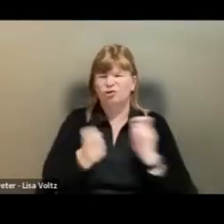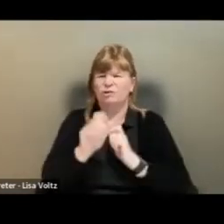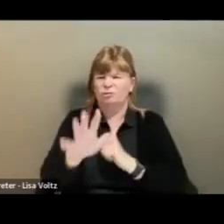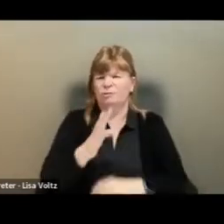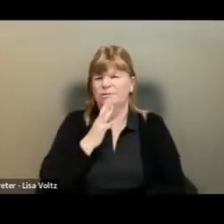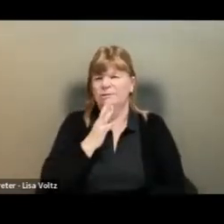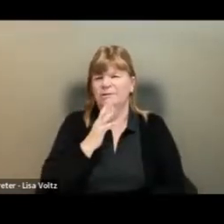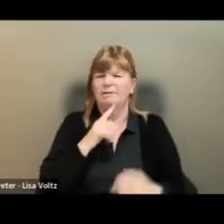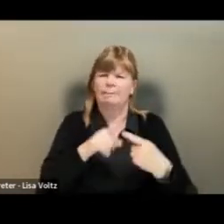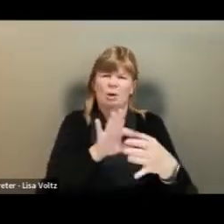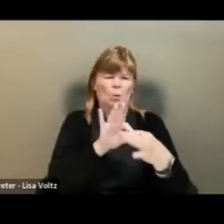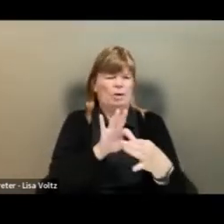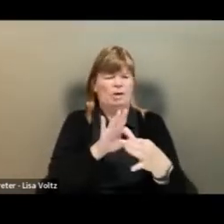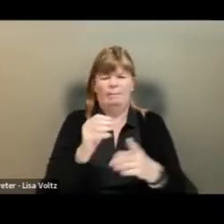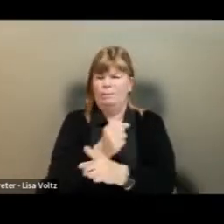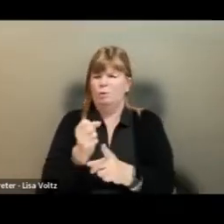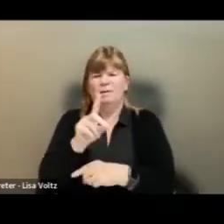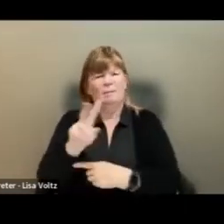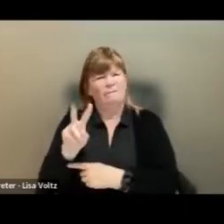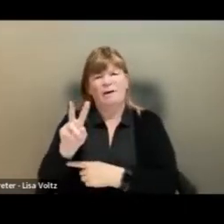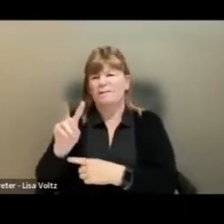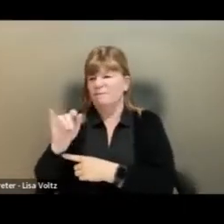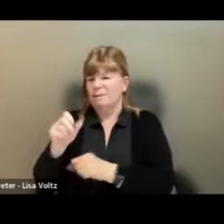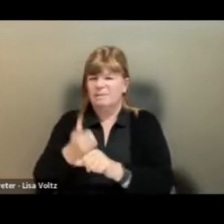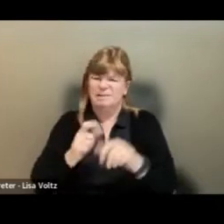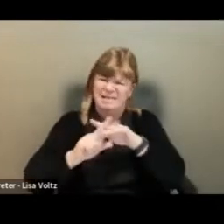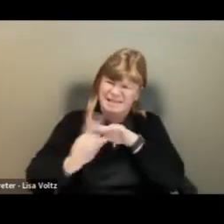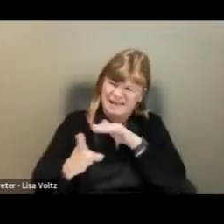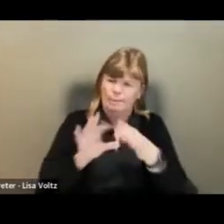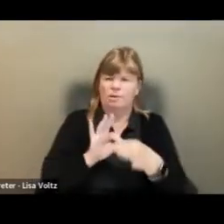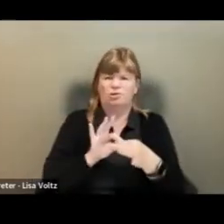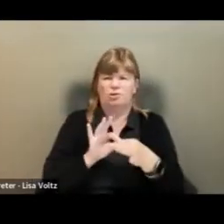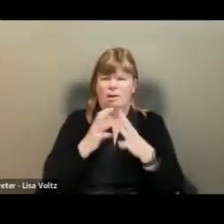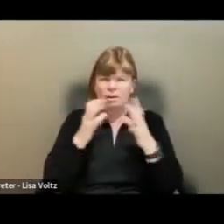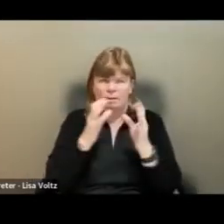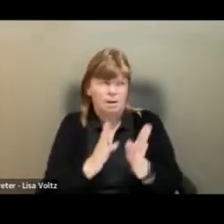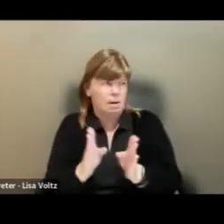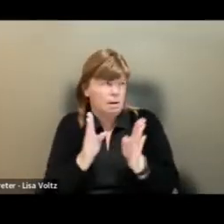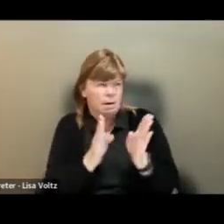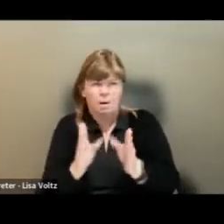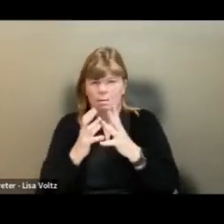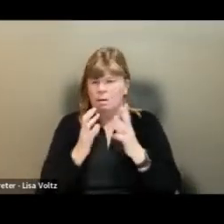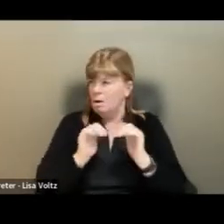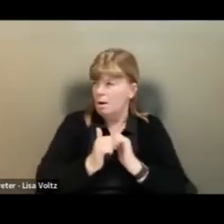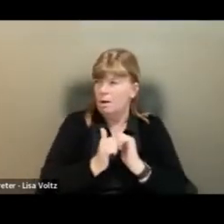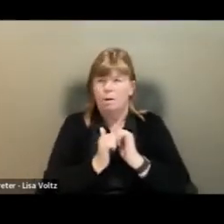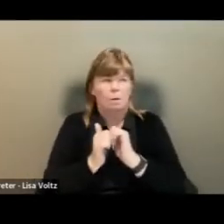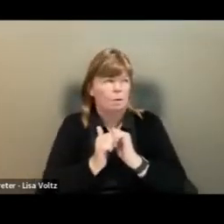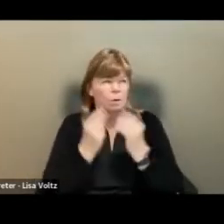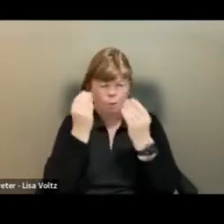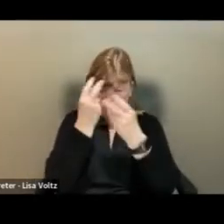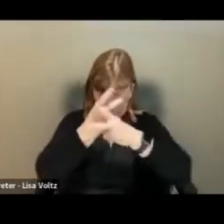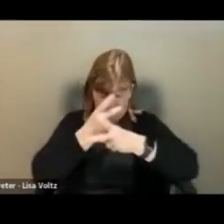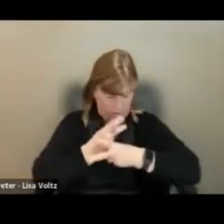about relationships and abuse. Domestic violence victims escape relationships. It takes a lot of planning. It takes a lot of preparation. It takes a lot of figuring